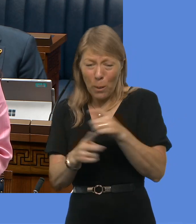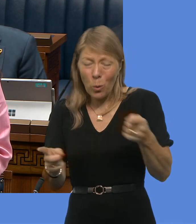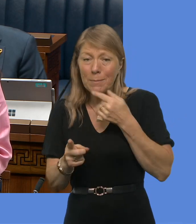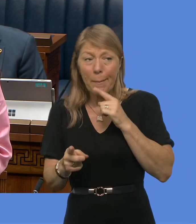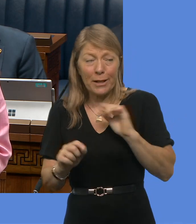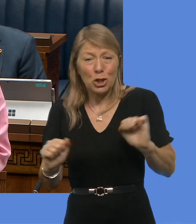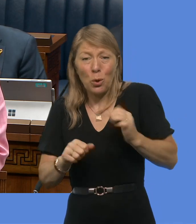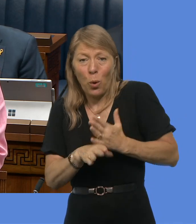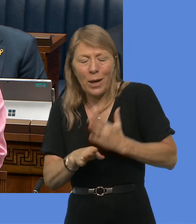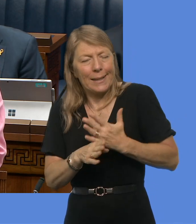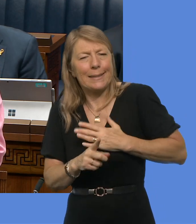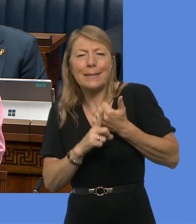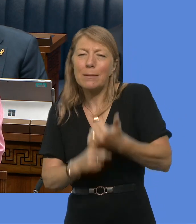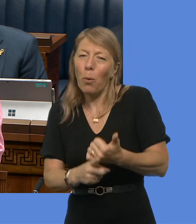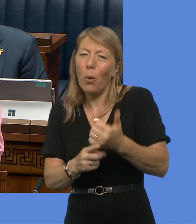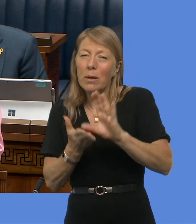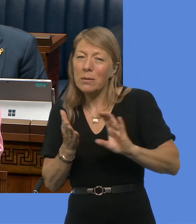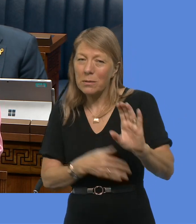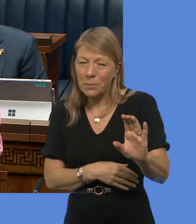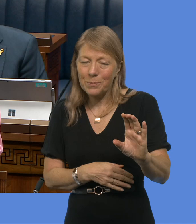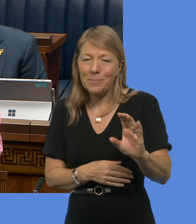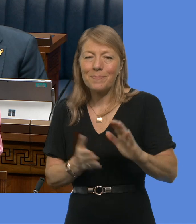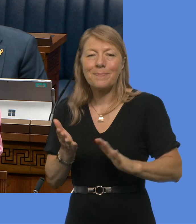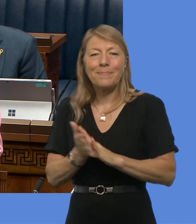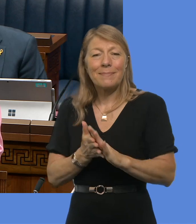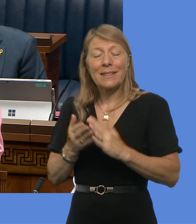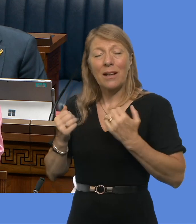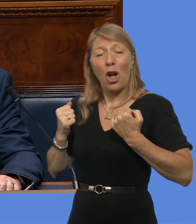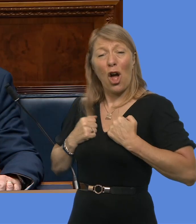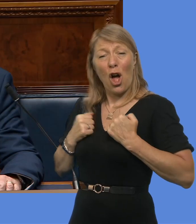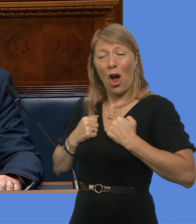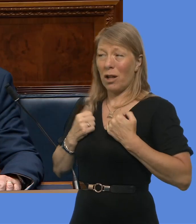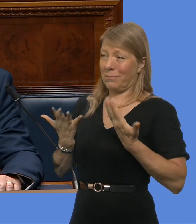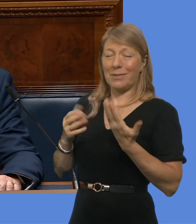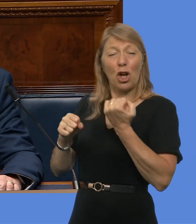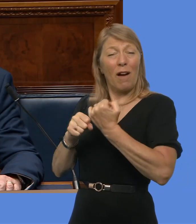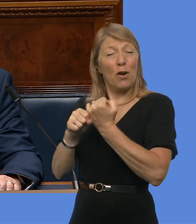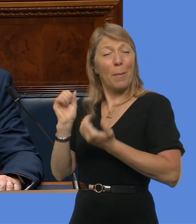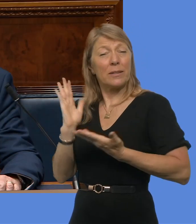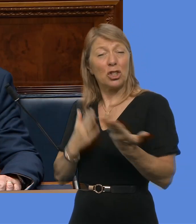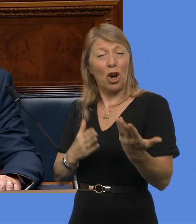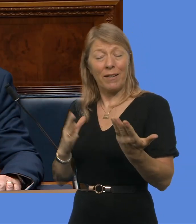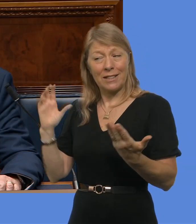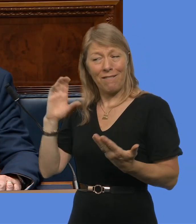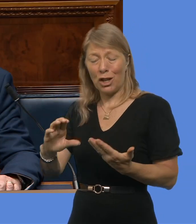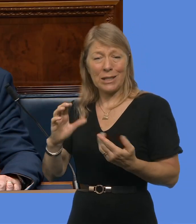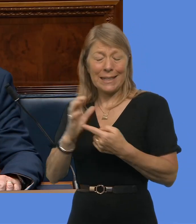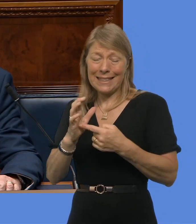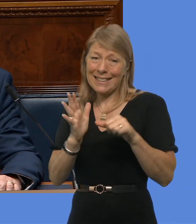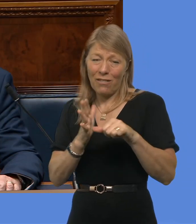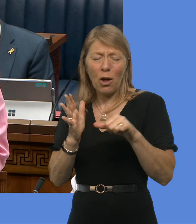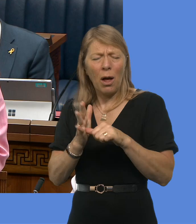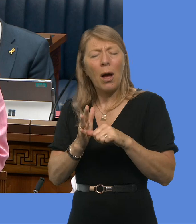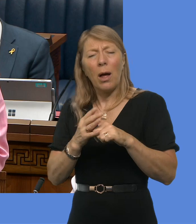on our budget. That, of course, makes funding our public services here challenging, and that's why we need that additional support. But ultimately, we want to get to that